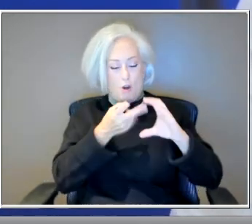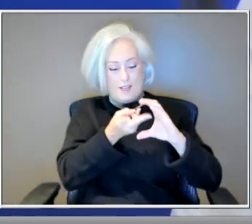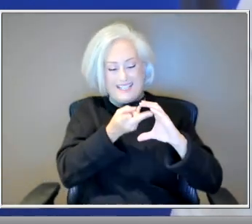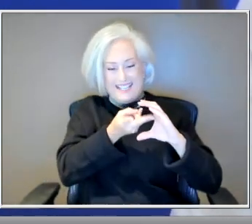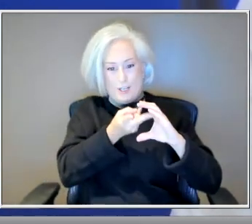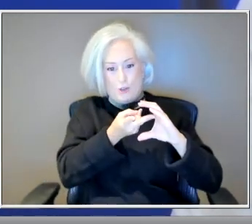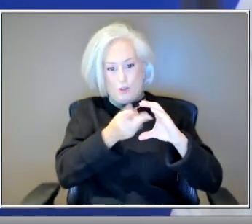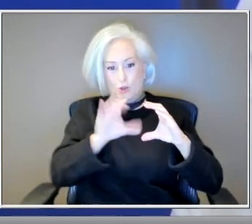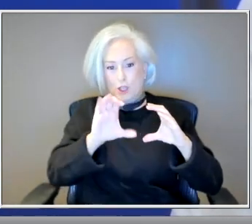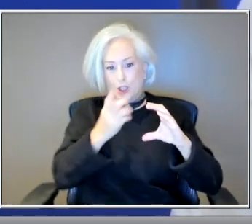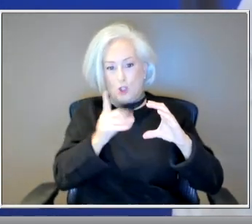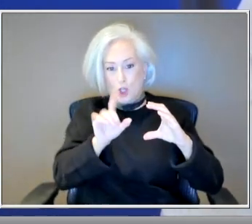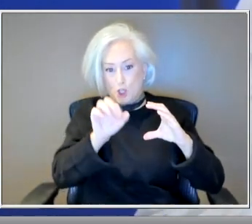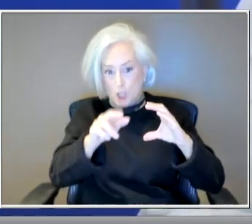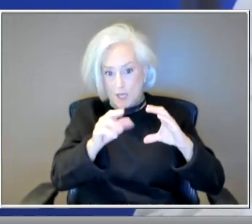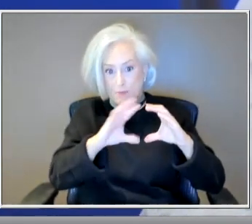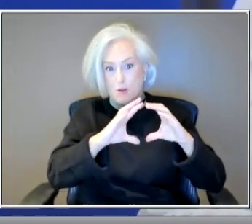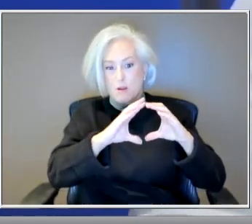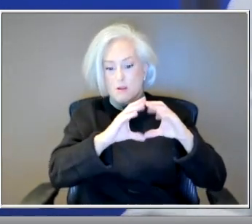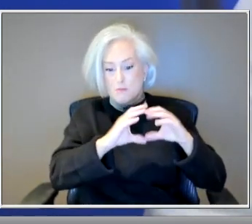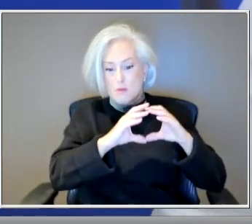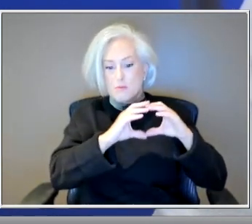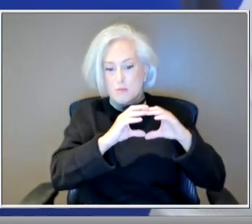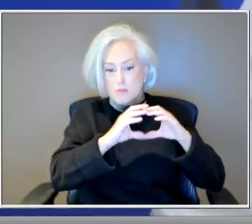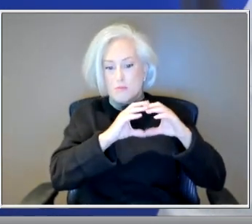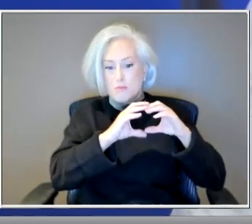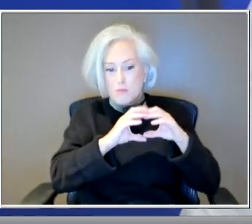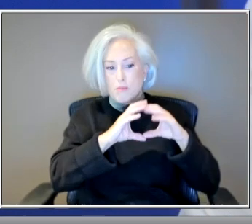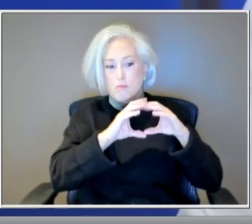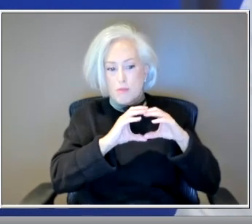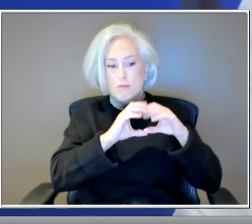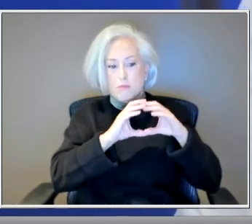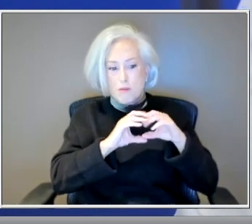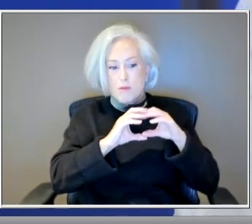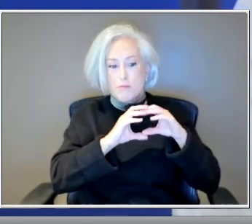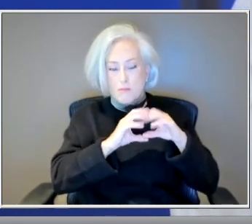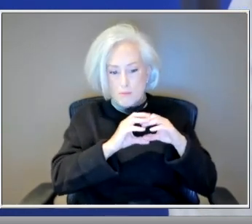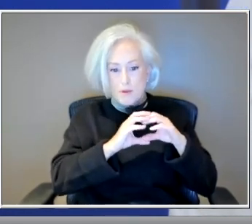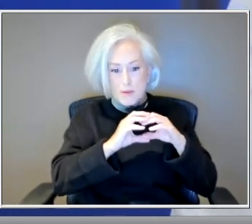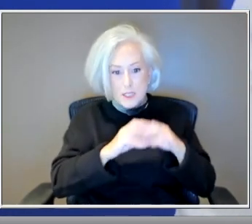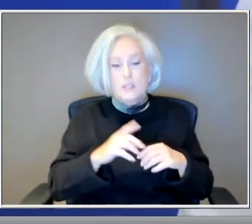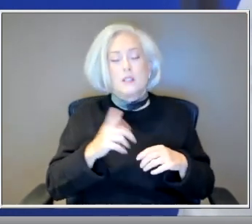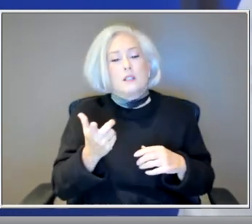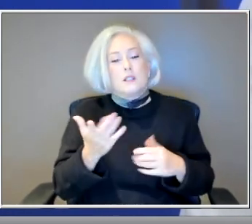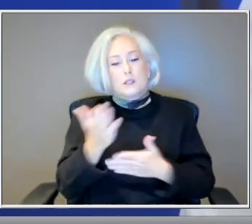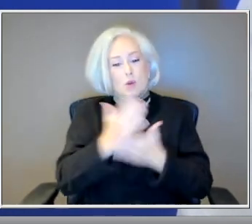and just, you know, feeling kind of this impending, you know, kind of doom sensation in some patients. And so